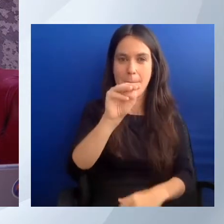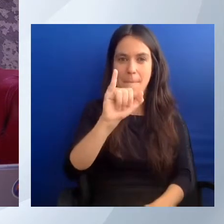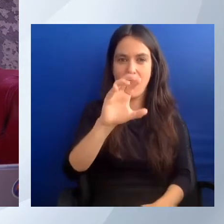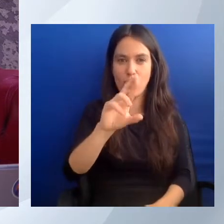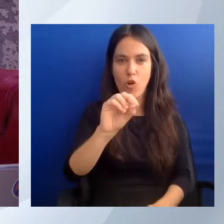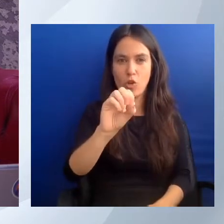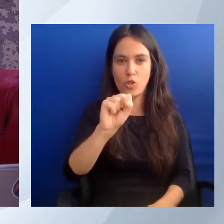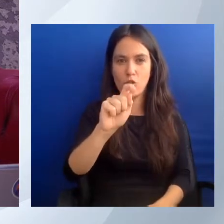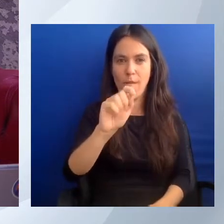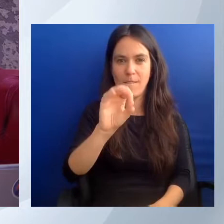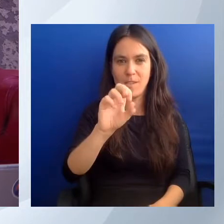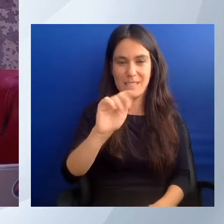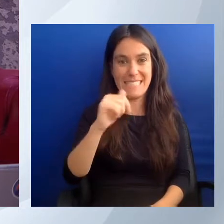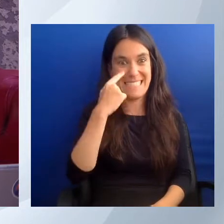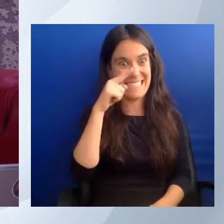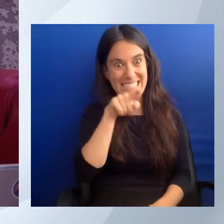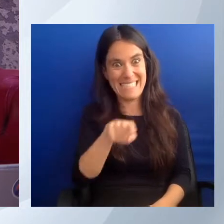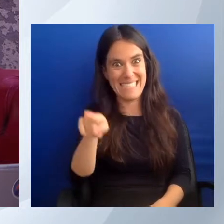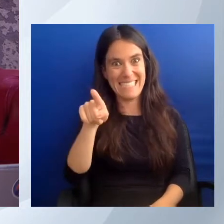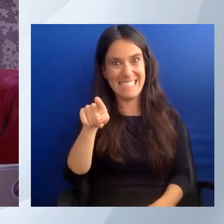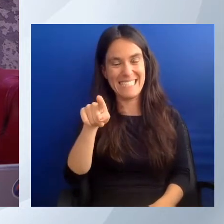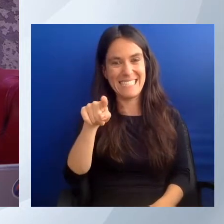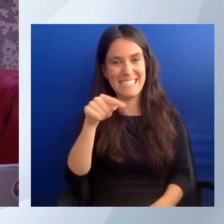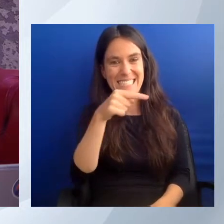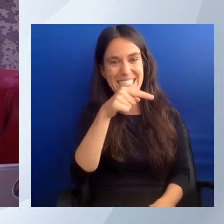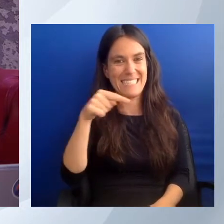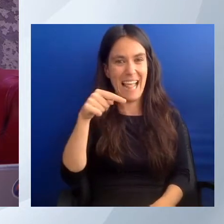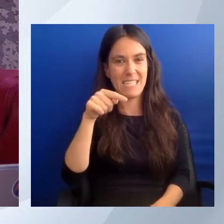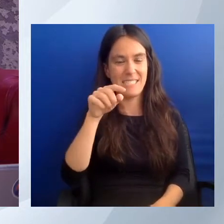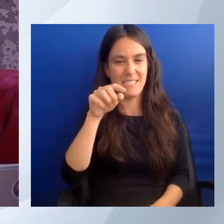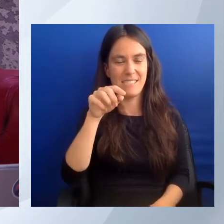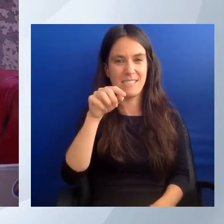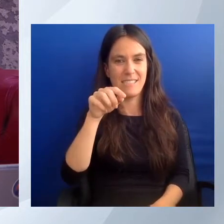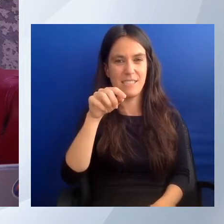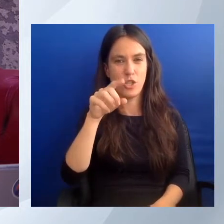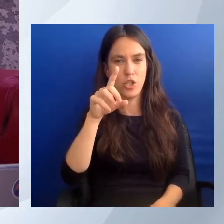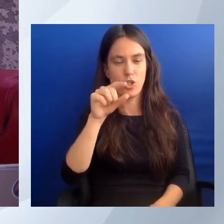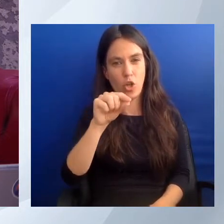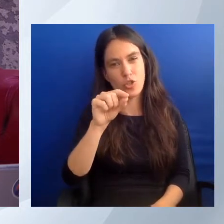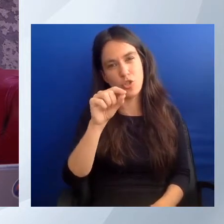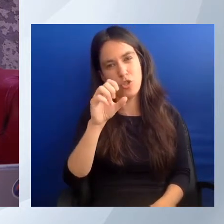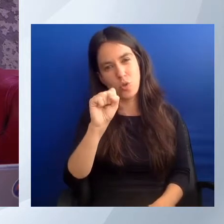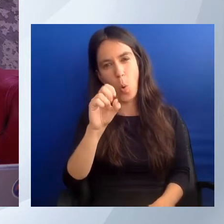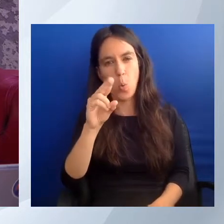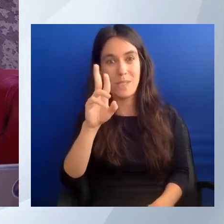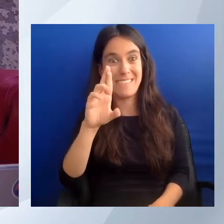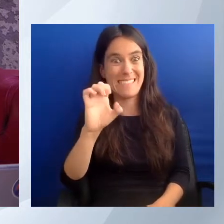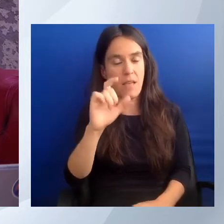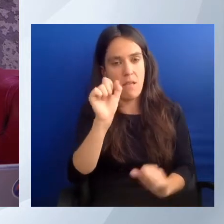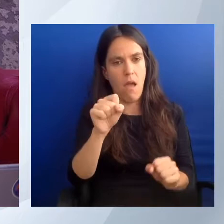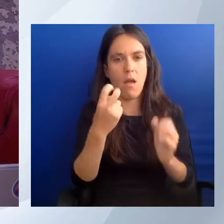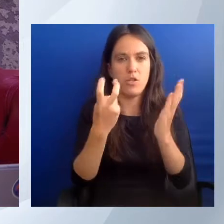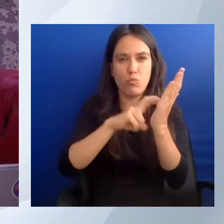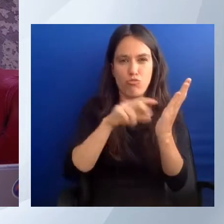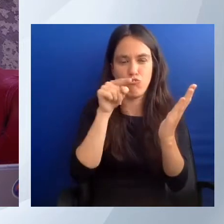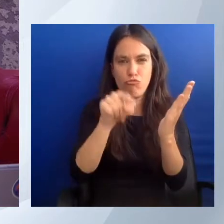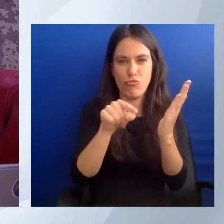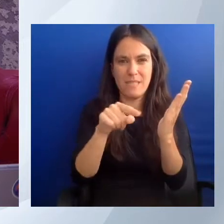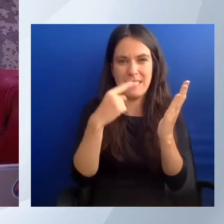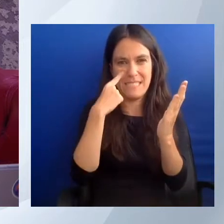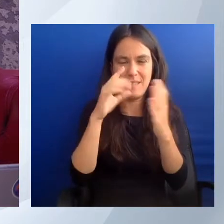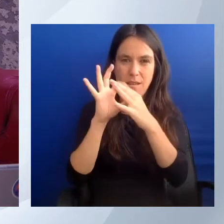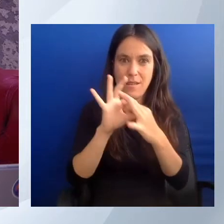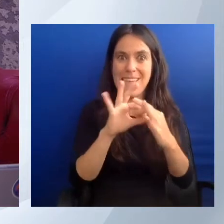aka.ms/Microsoft.source, you can subscribe there. And we will once a month email